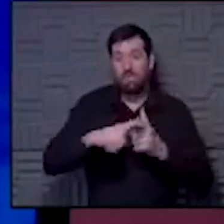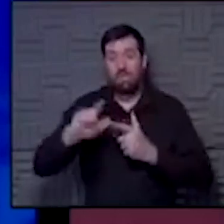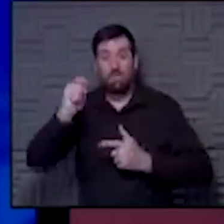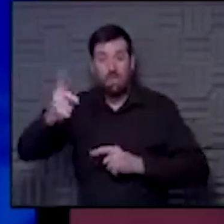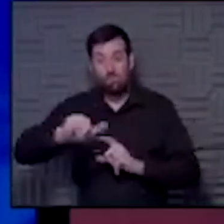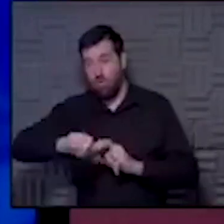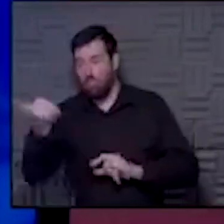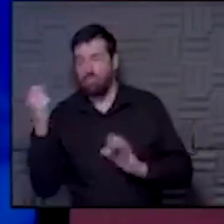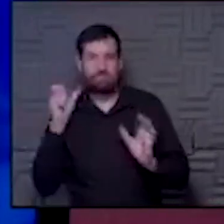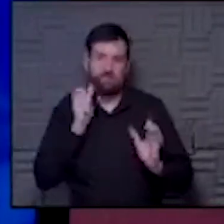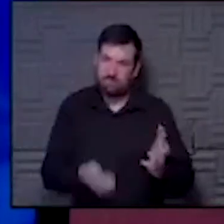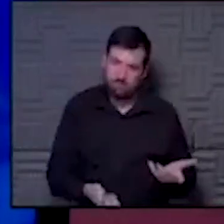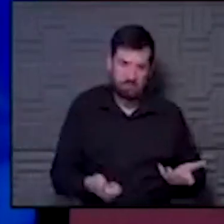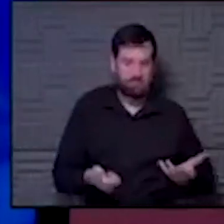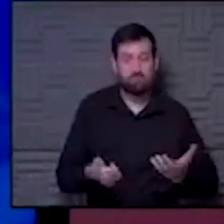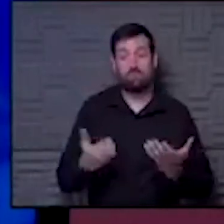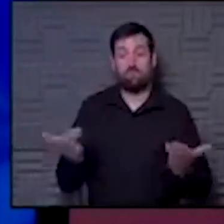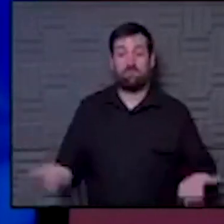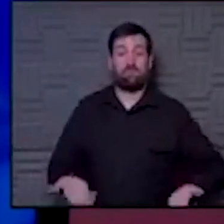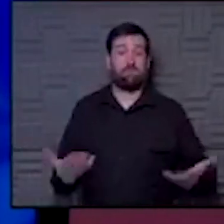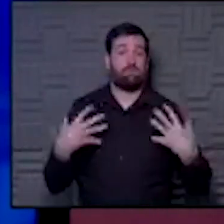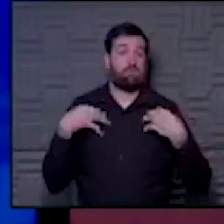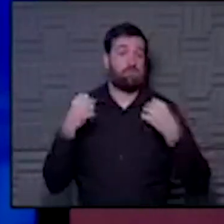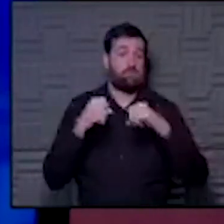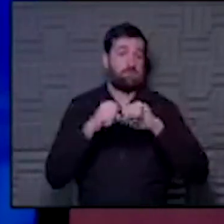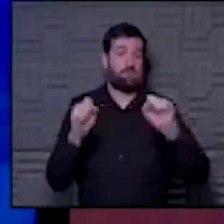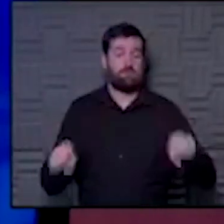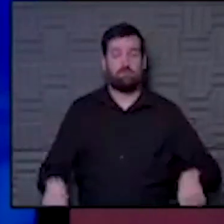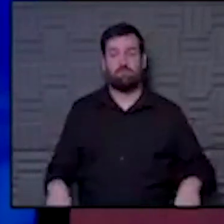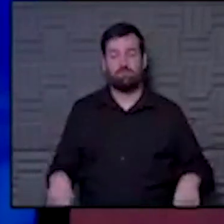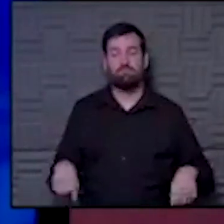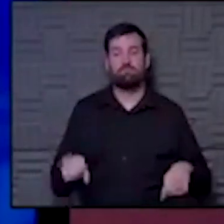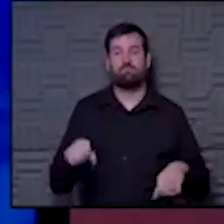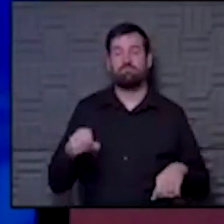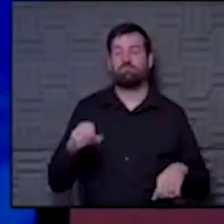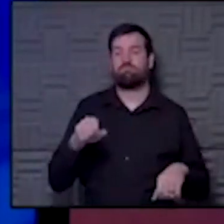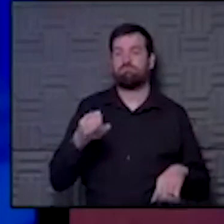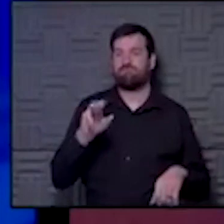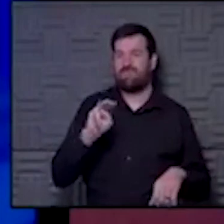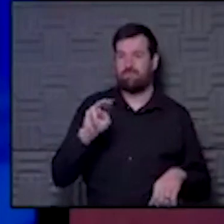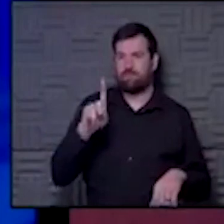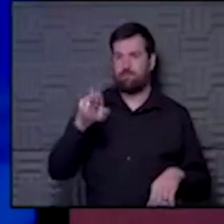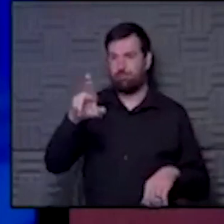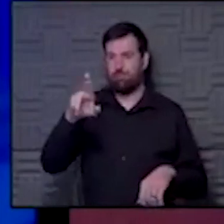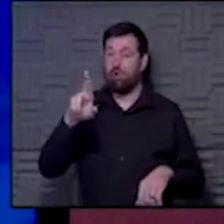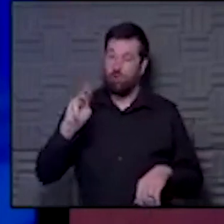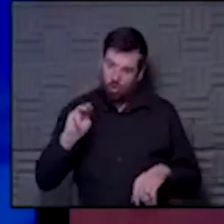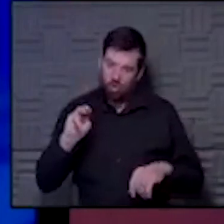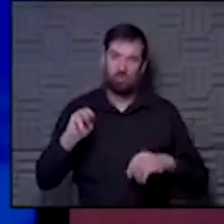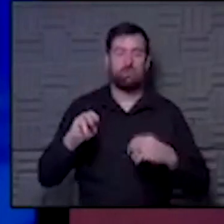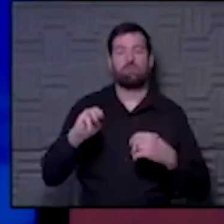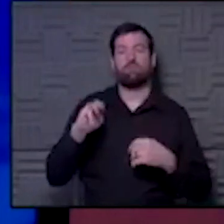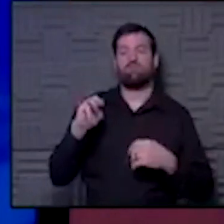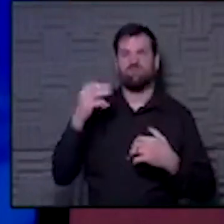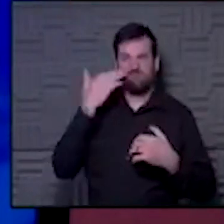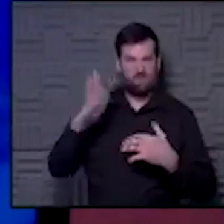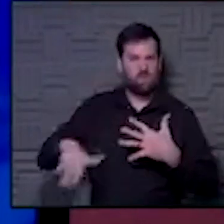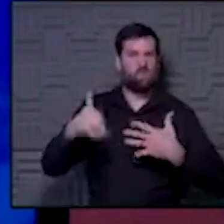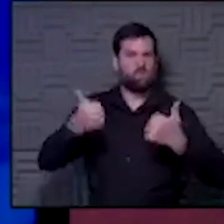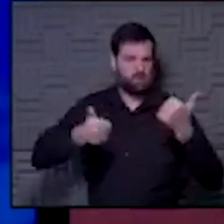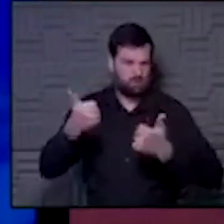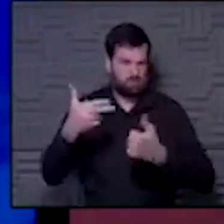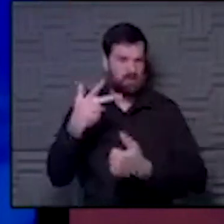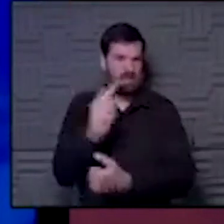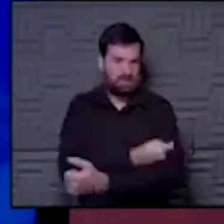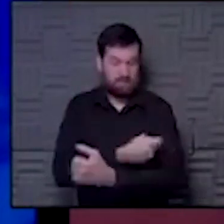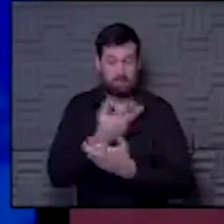right. So here's what happens. So here in the health system, we're in Epic EMR, so we know exactly what vaccine you got. And when you come in here, you